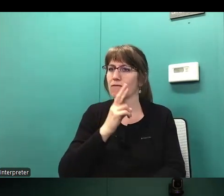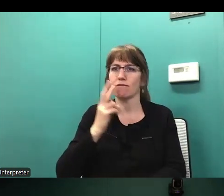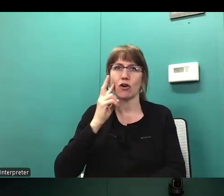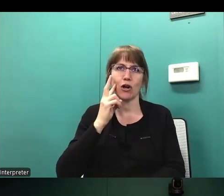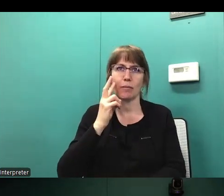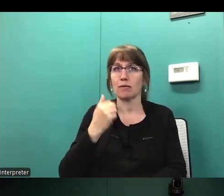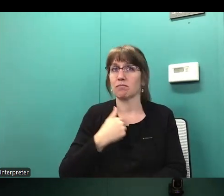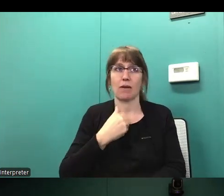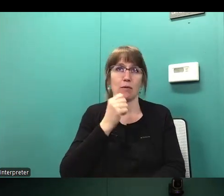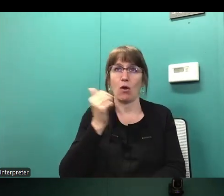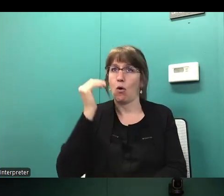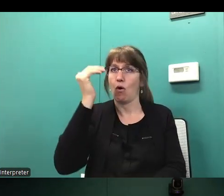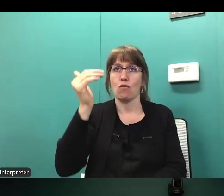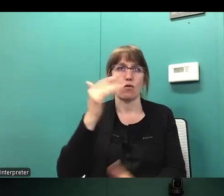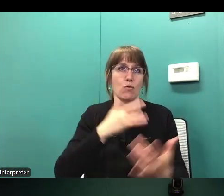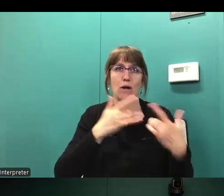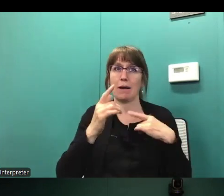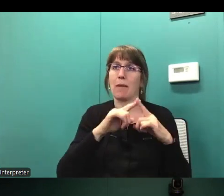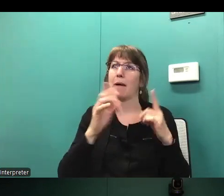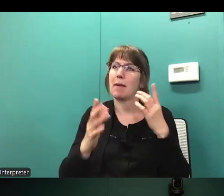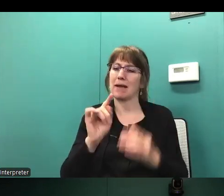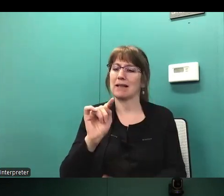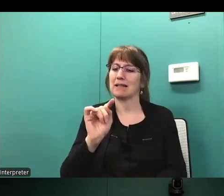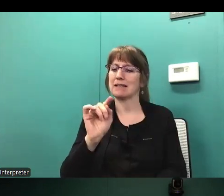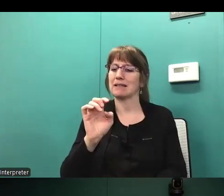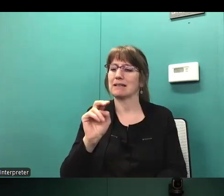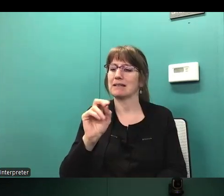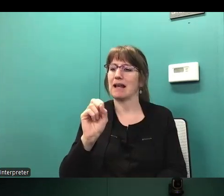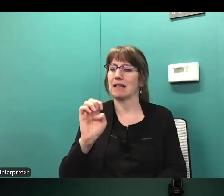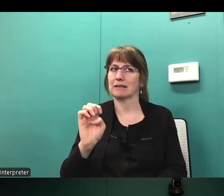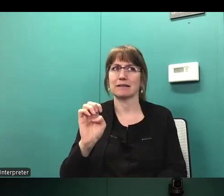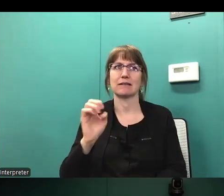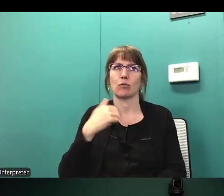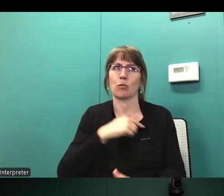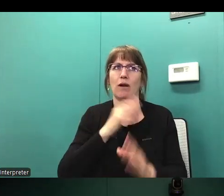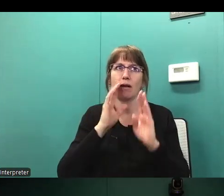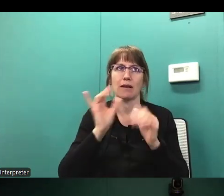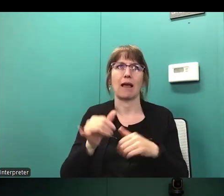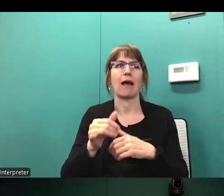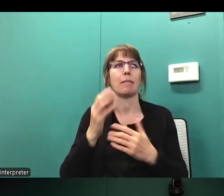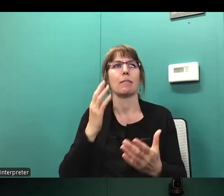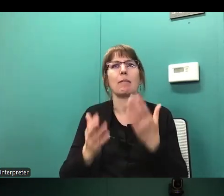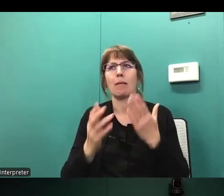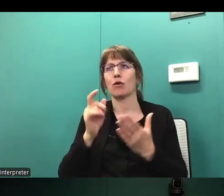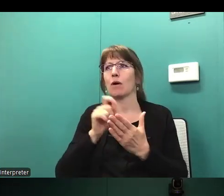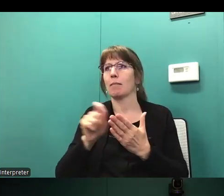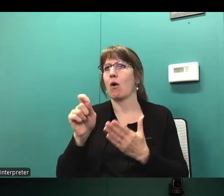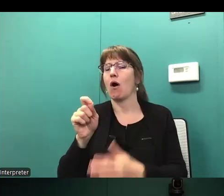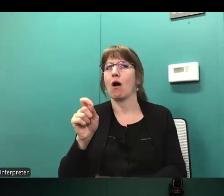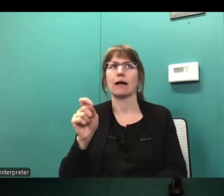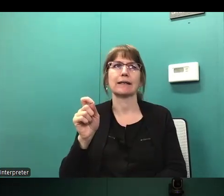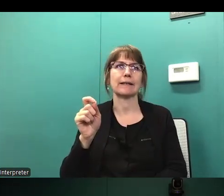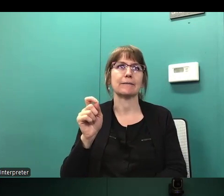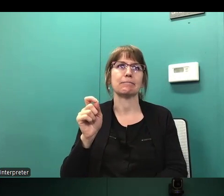overly worried about it, but maybe the tenses is what we would practice on. So maybe on castles you might mark like, I think it's